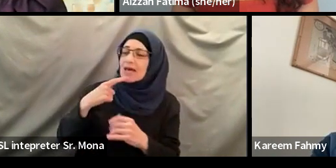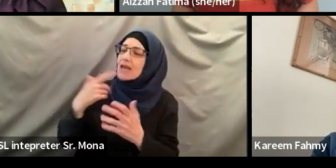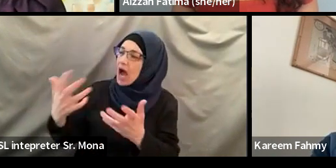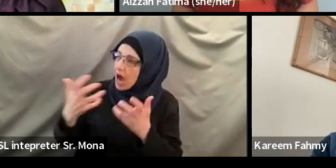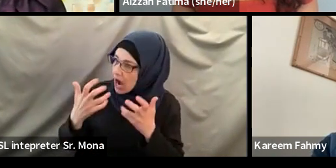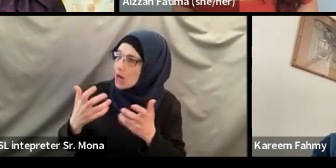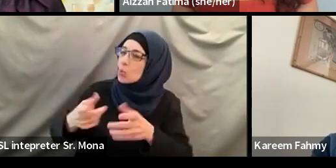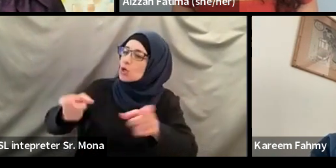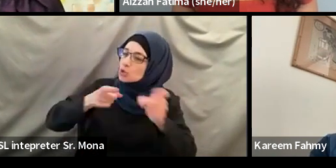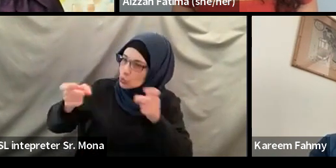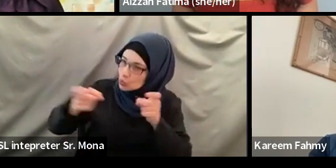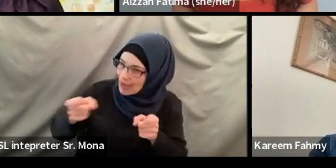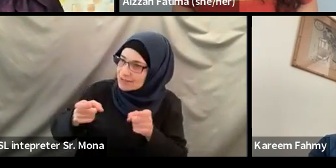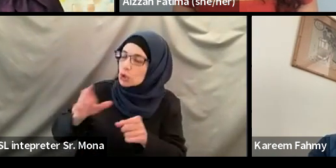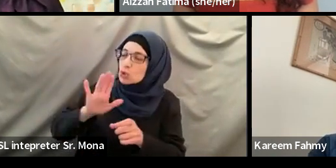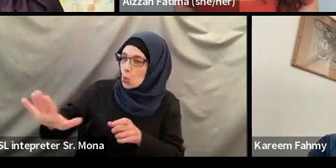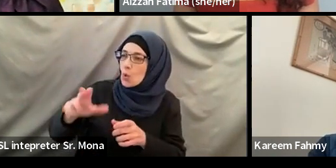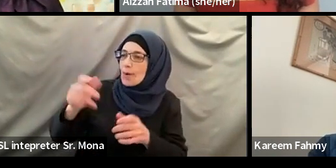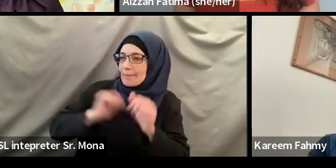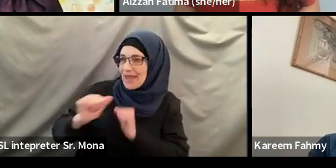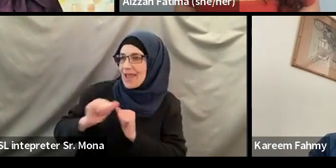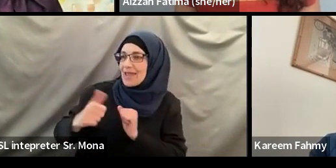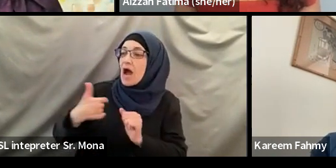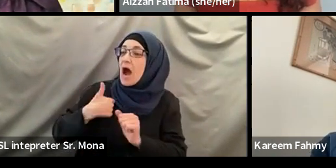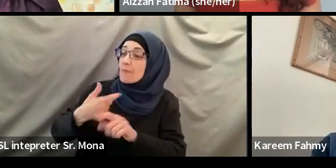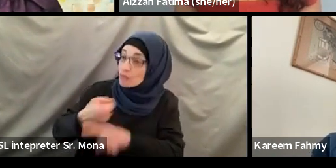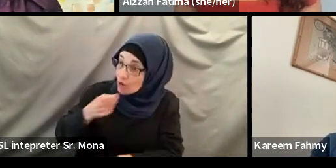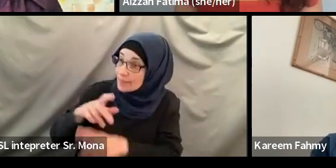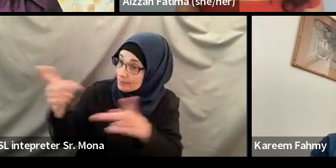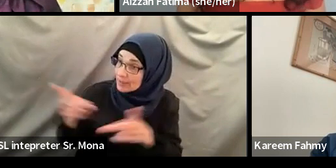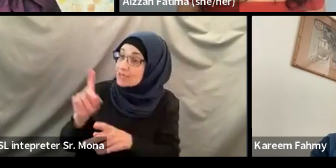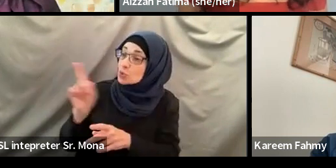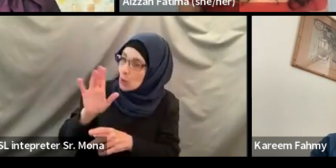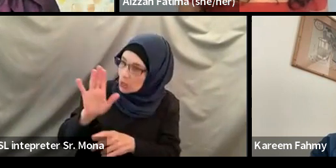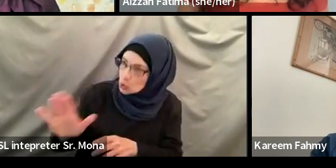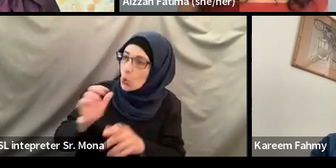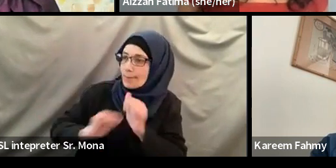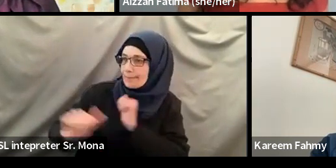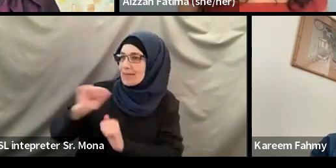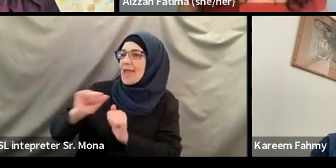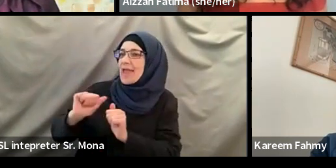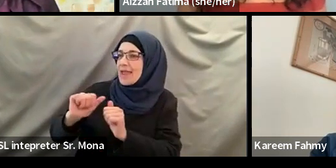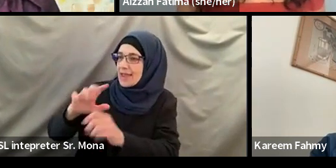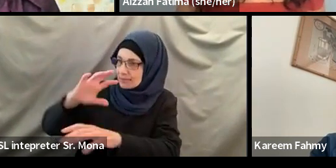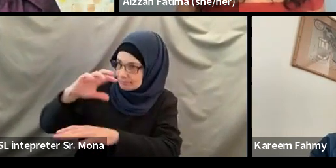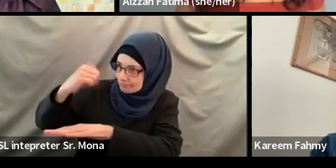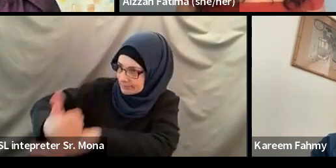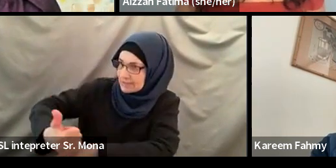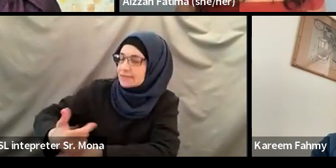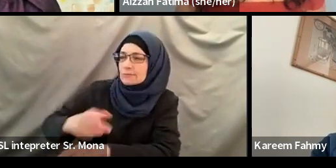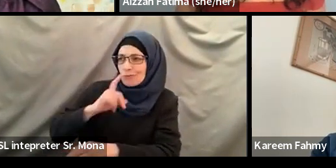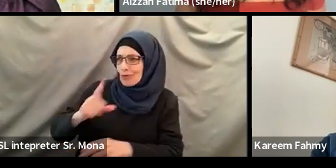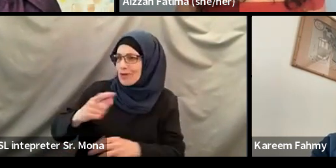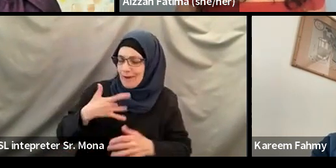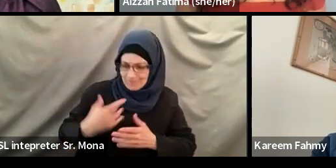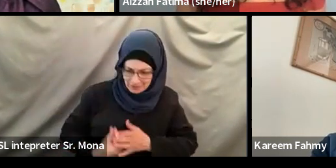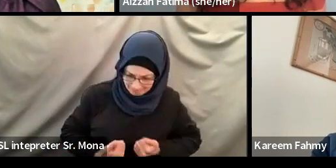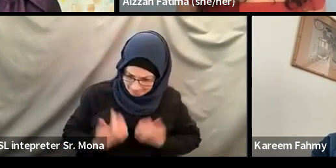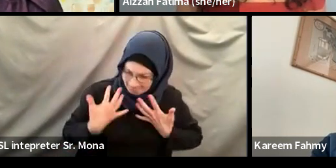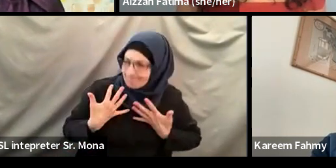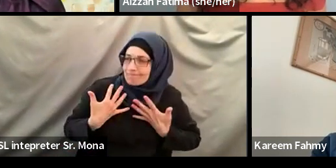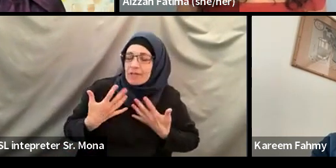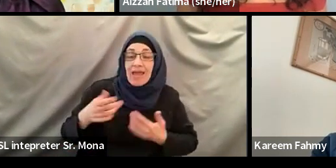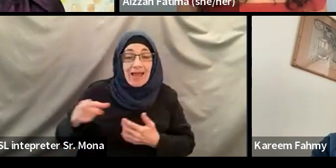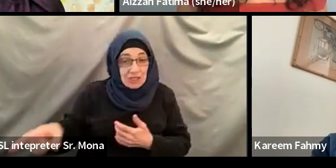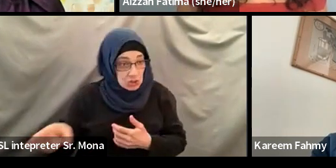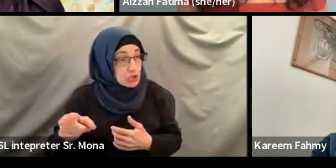I'm from the place where it takes place and it like resonates in my soul from top to bottom, right? And she took a chance on me. She, an established playwright,